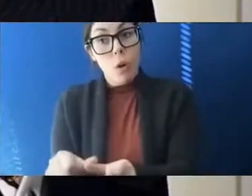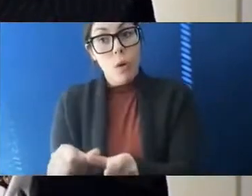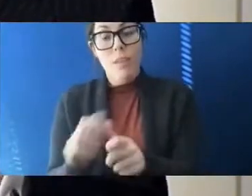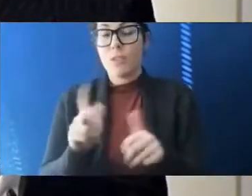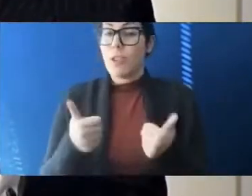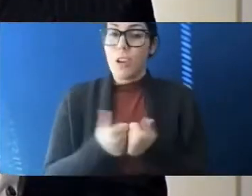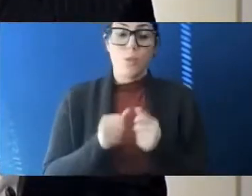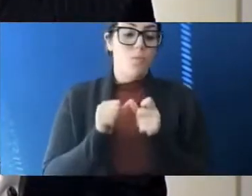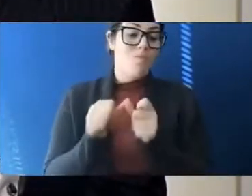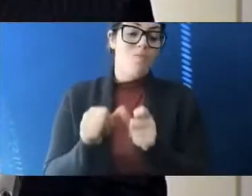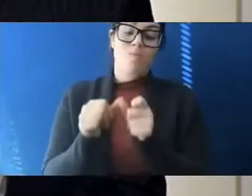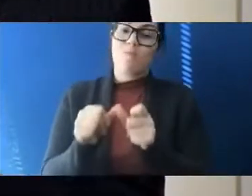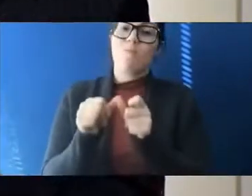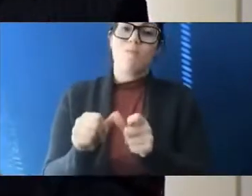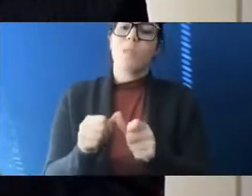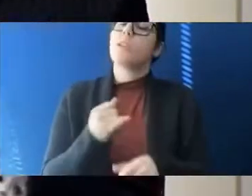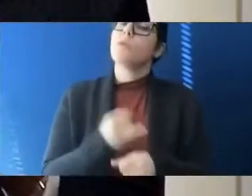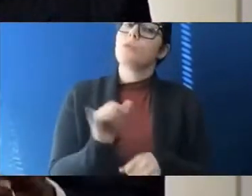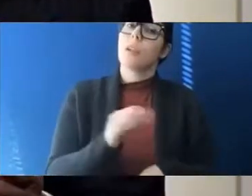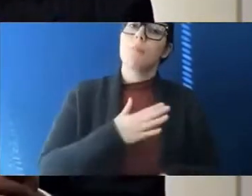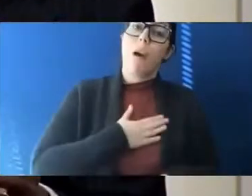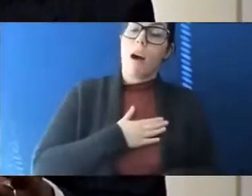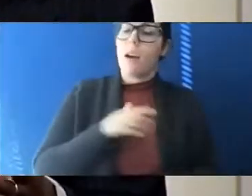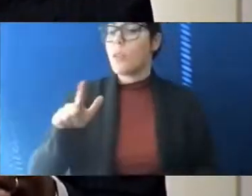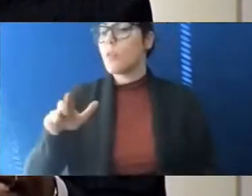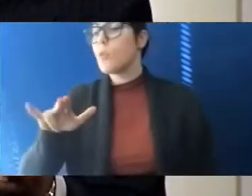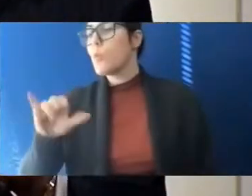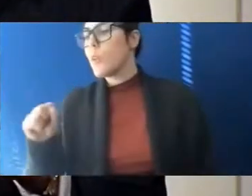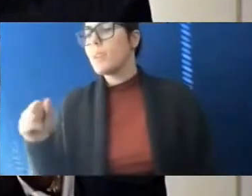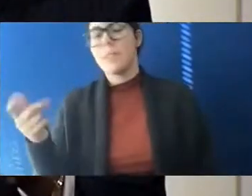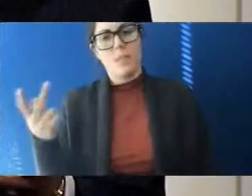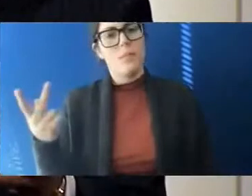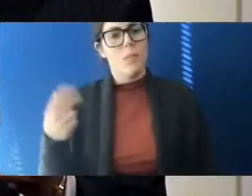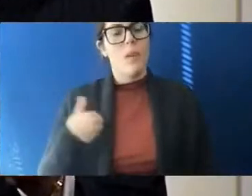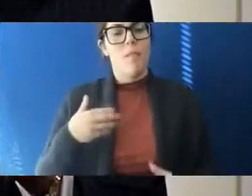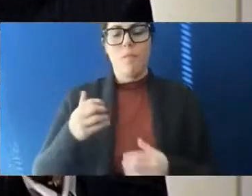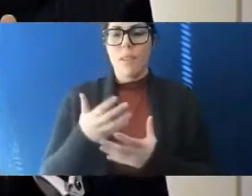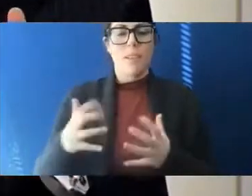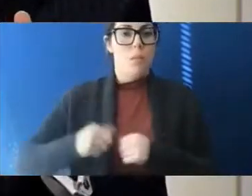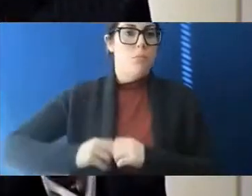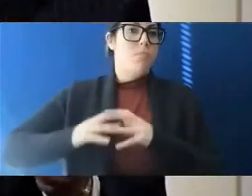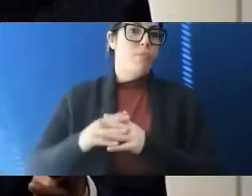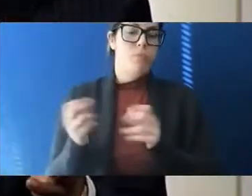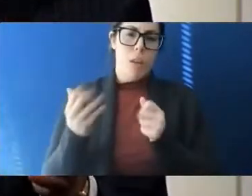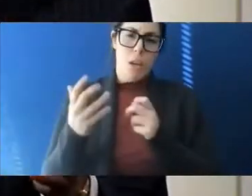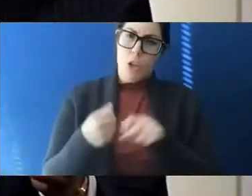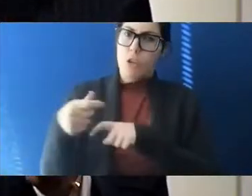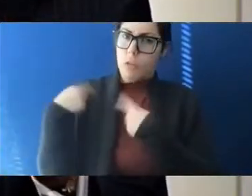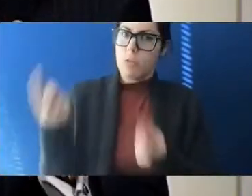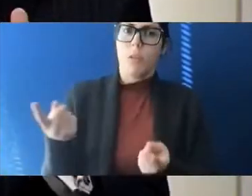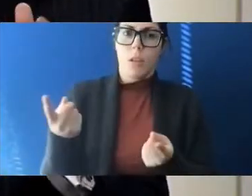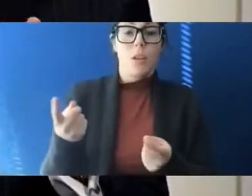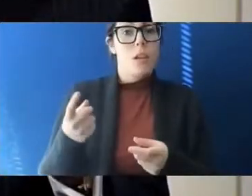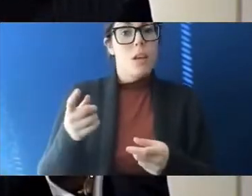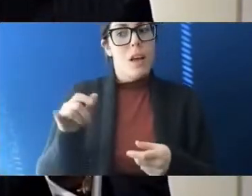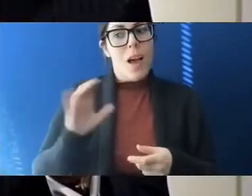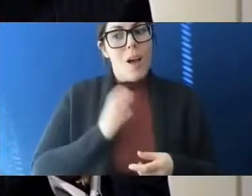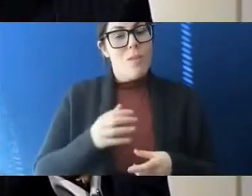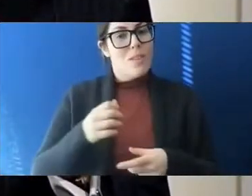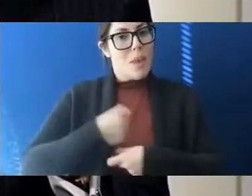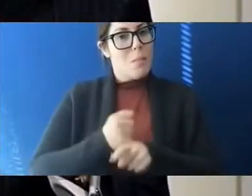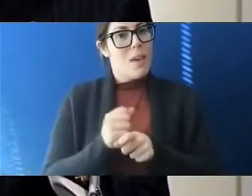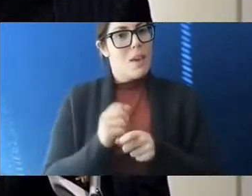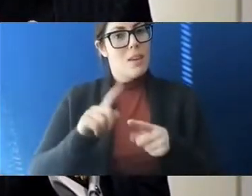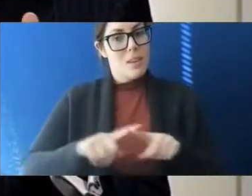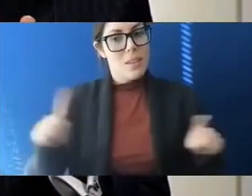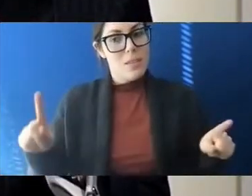and with institutions like mine and Louise that have been around for years, making a difference. People like